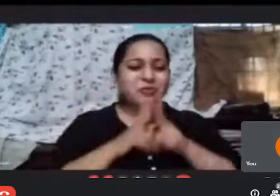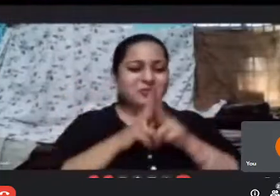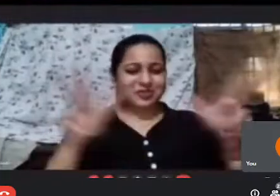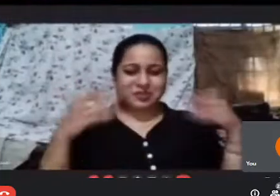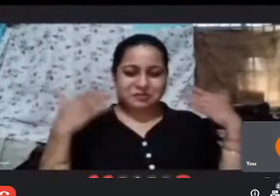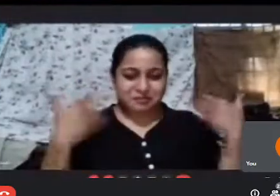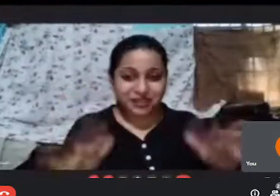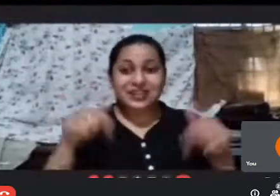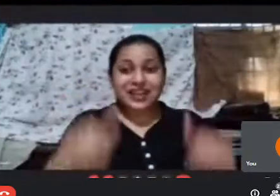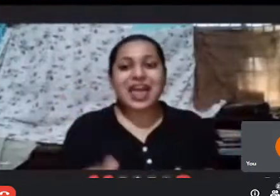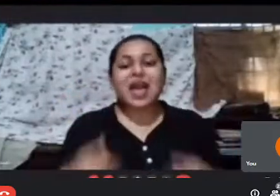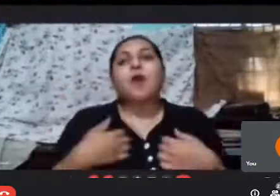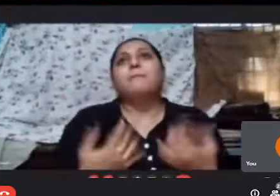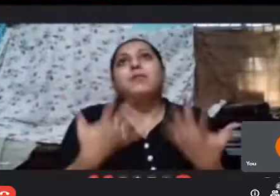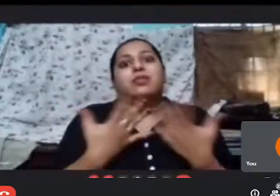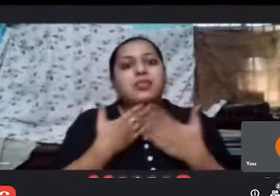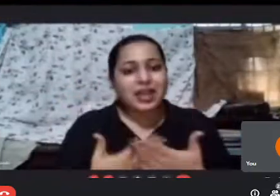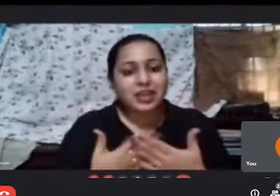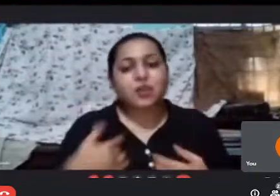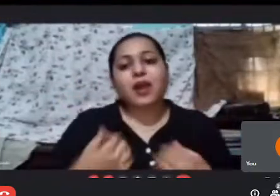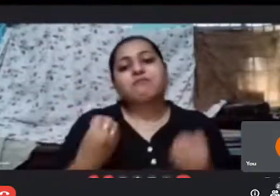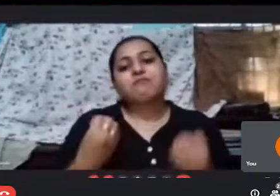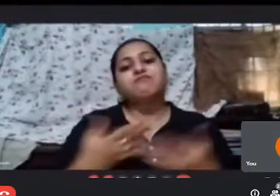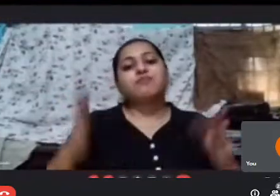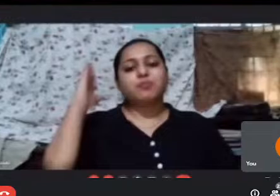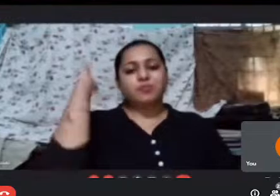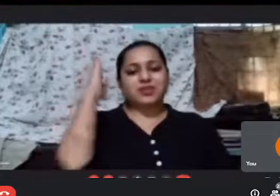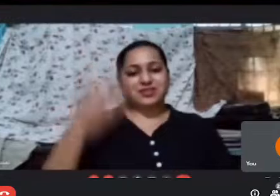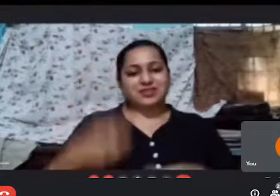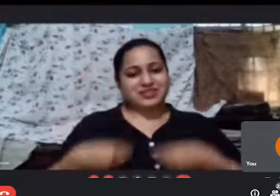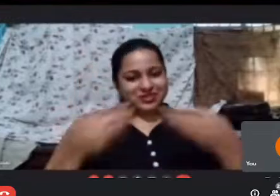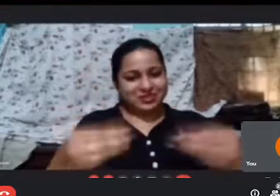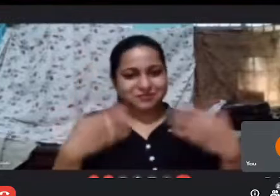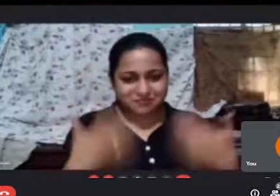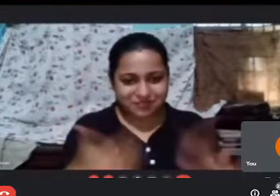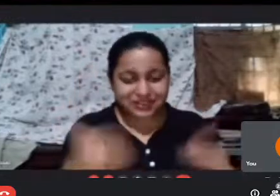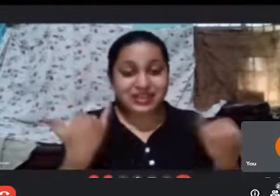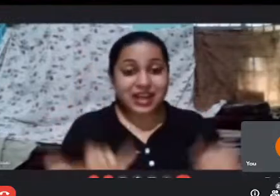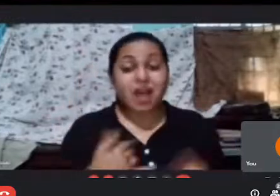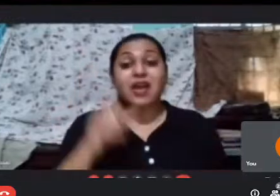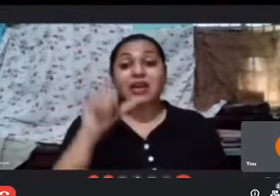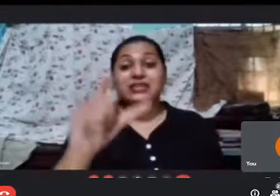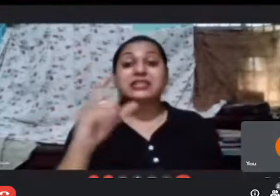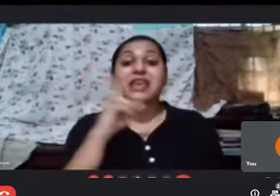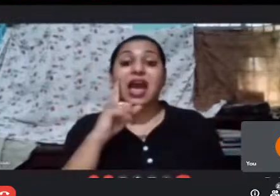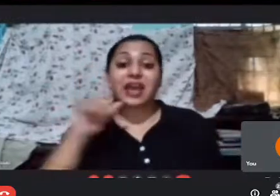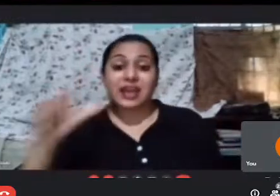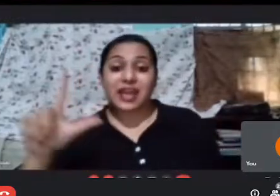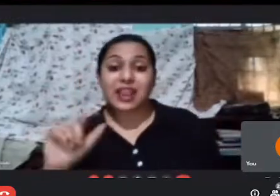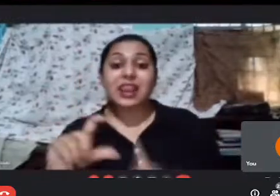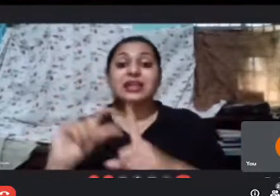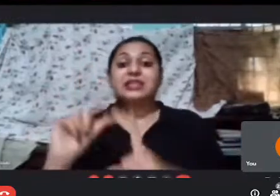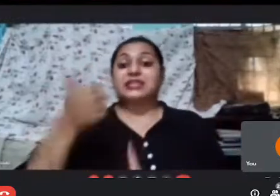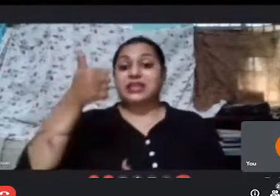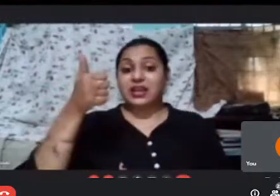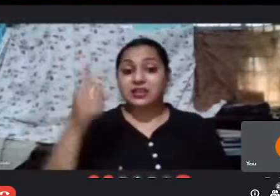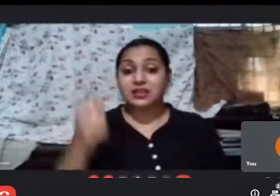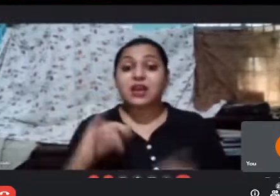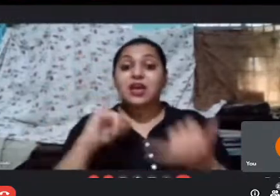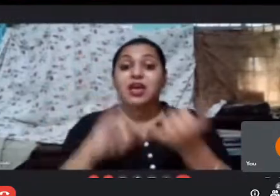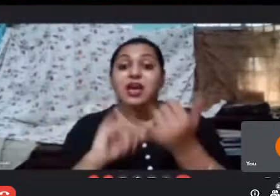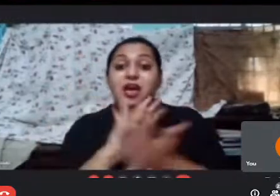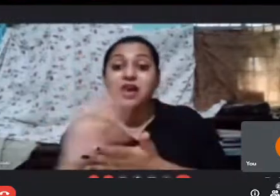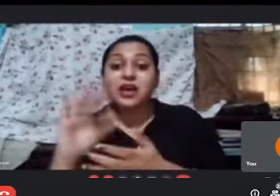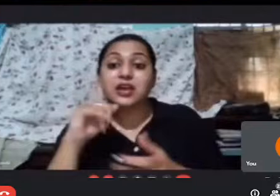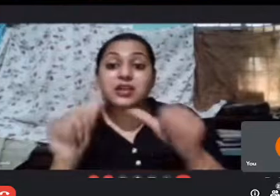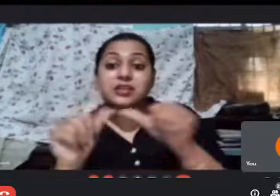presentation. I request CIL Director, Professor Shailendra Mohan, to say a few